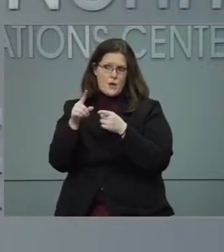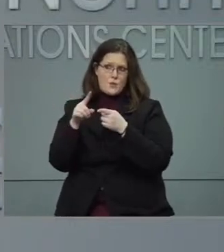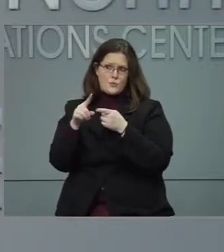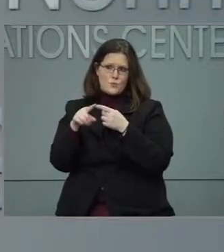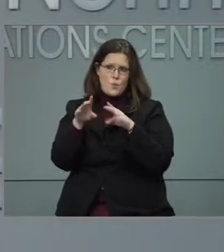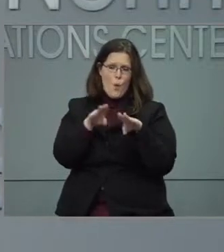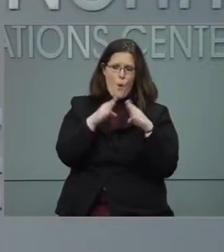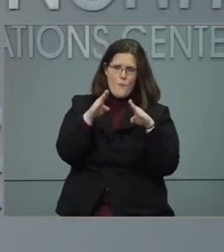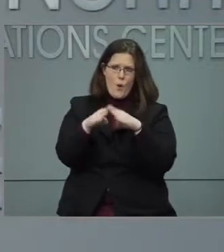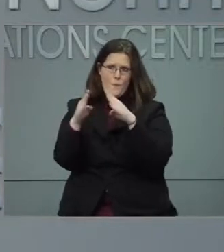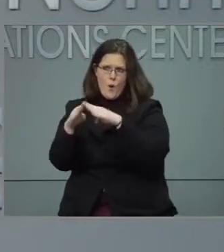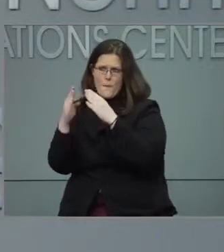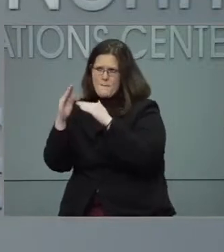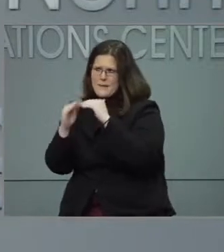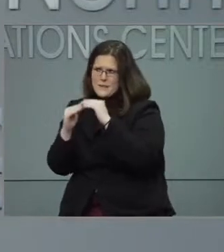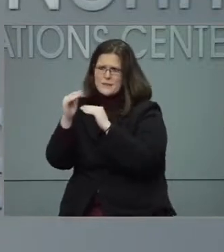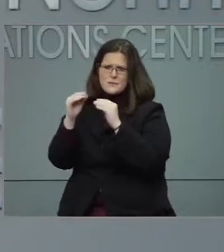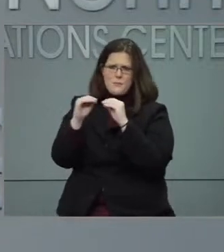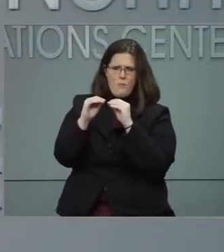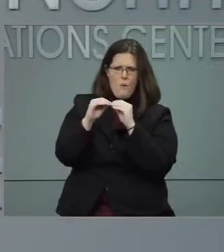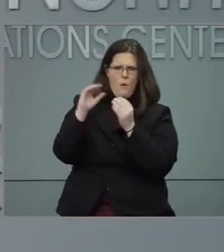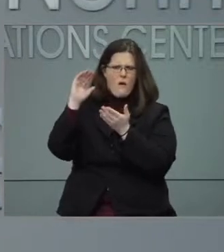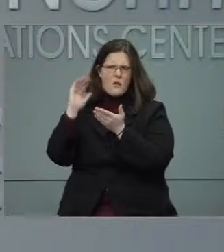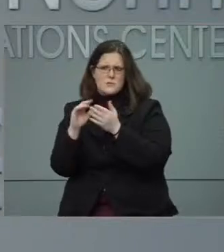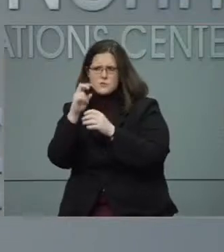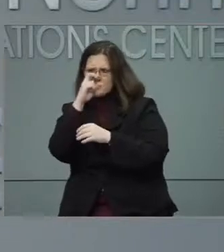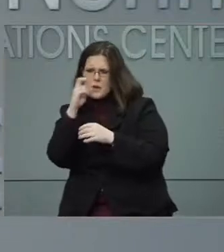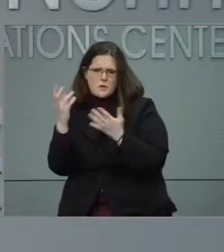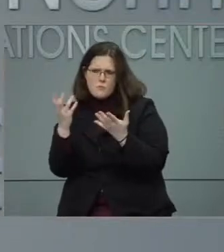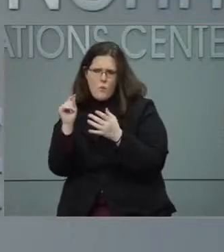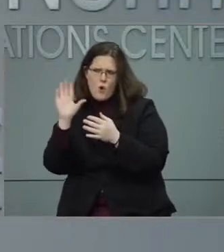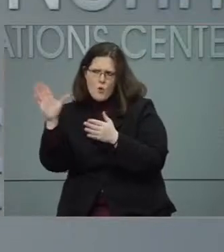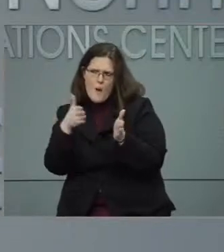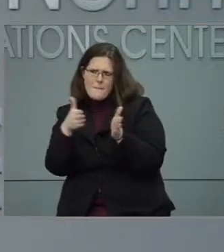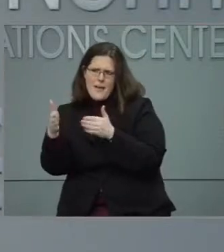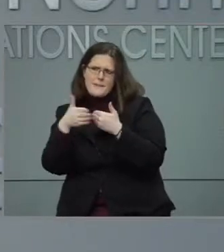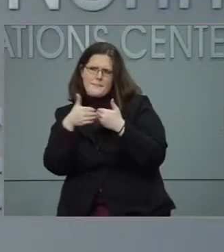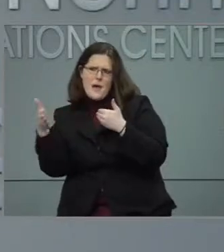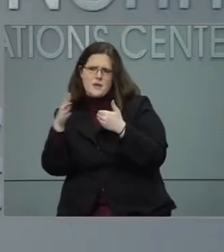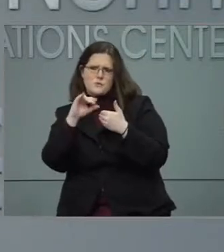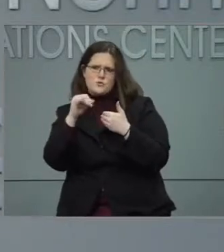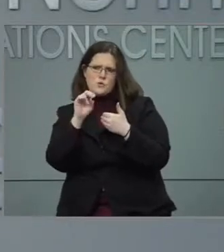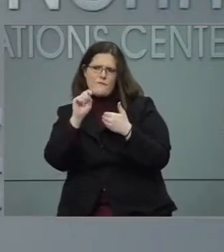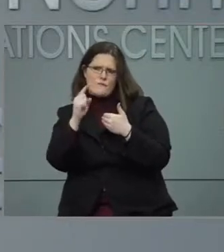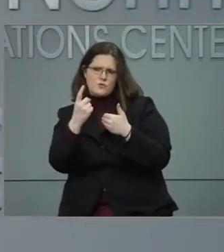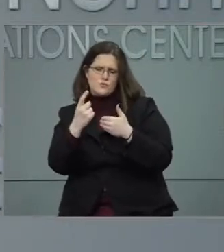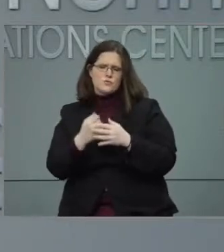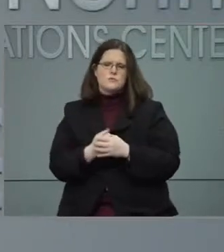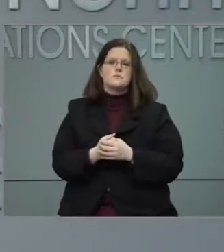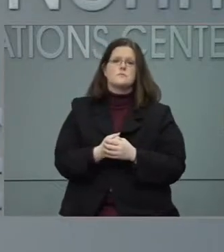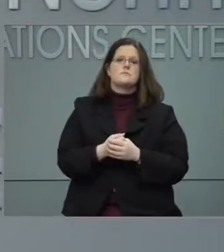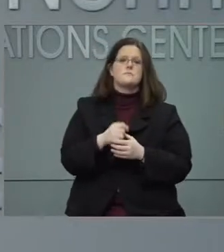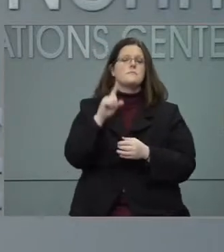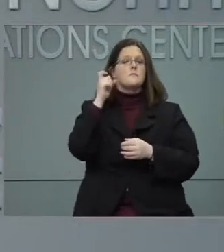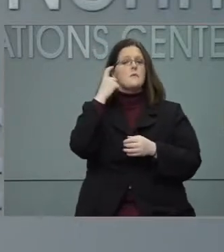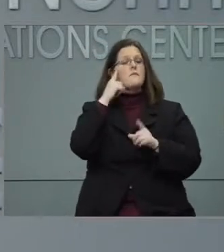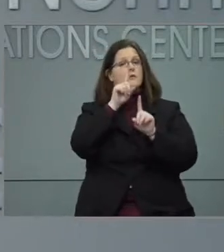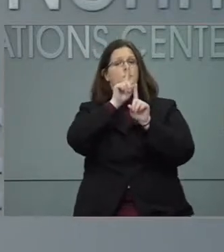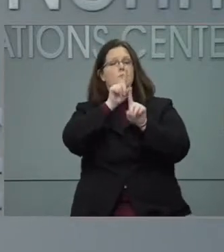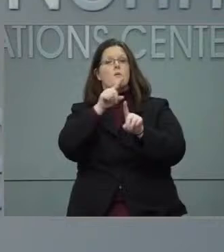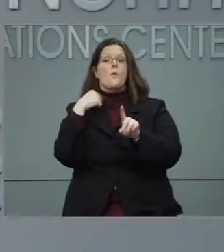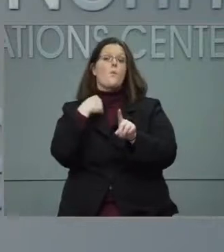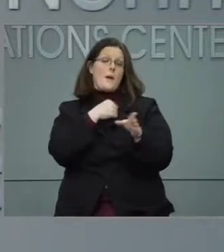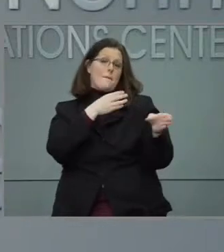May past June 1st? So we plan on lifting capacity limits and mass gathering